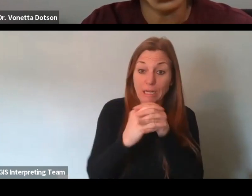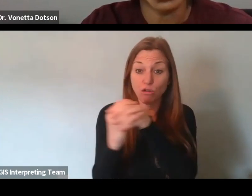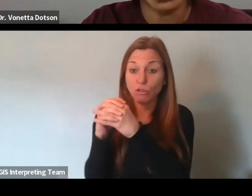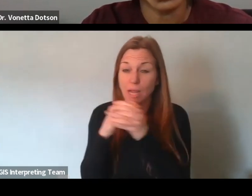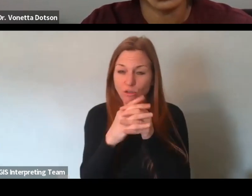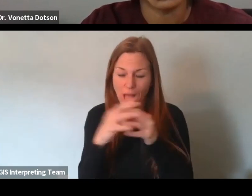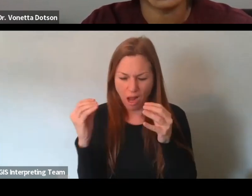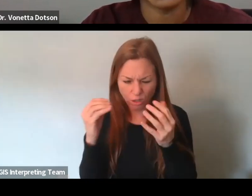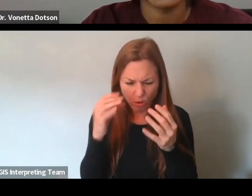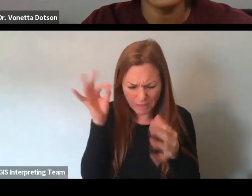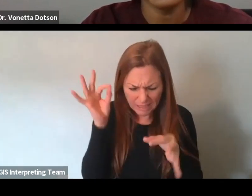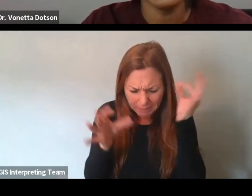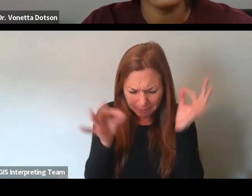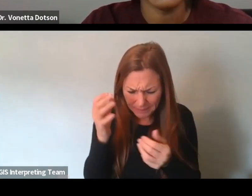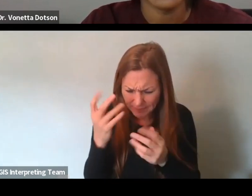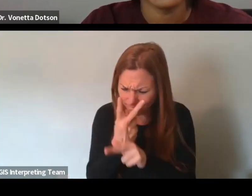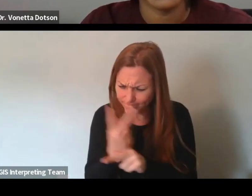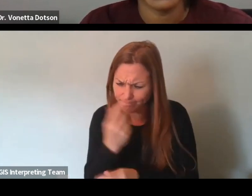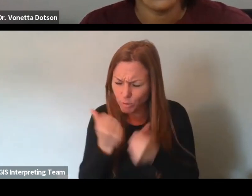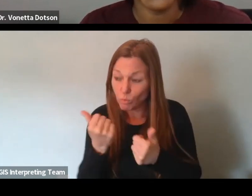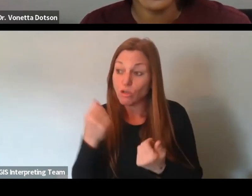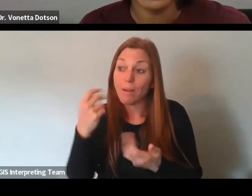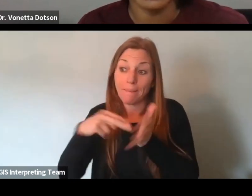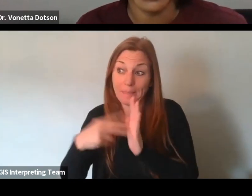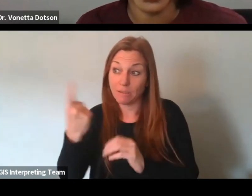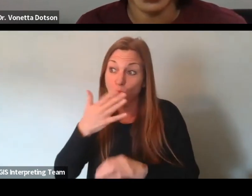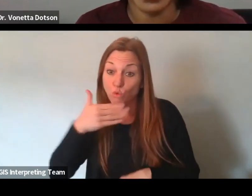a racial minority background.